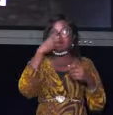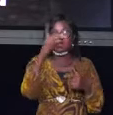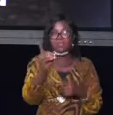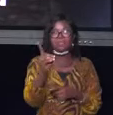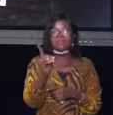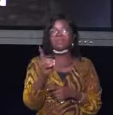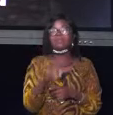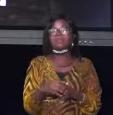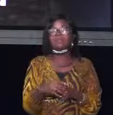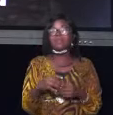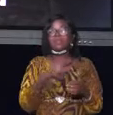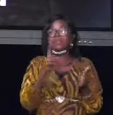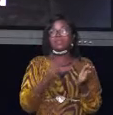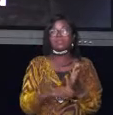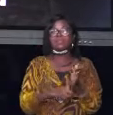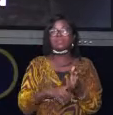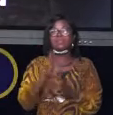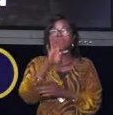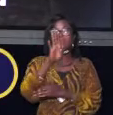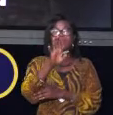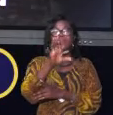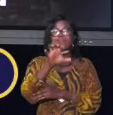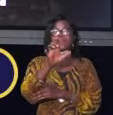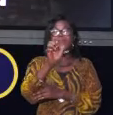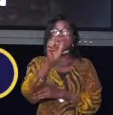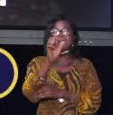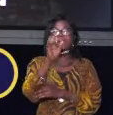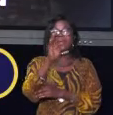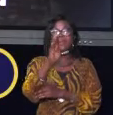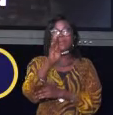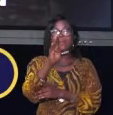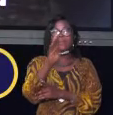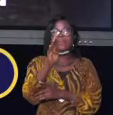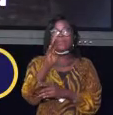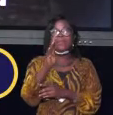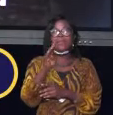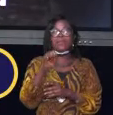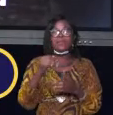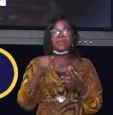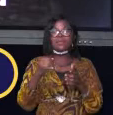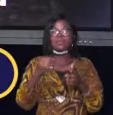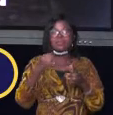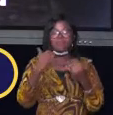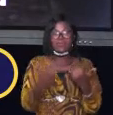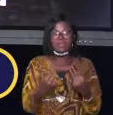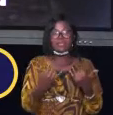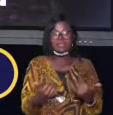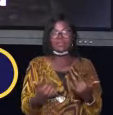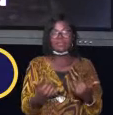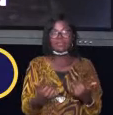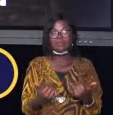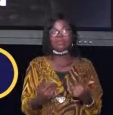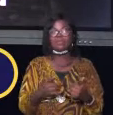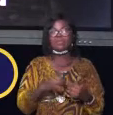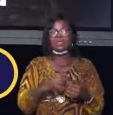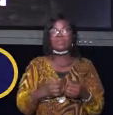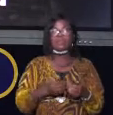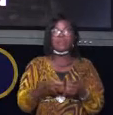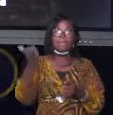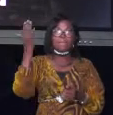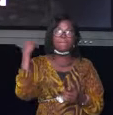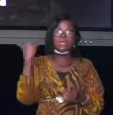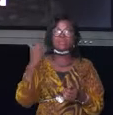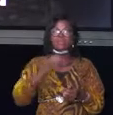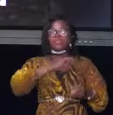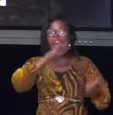said. This is blab, B-L-A-B, blab. It adds ED and